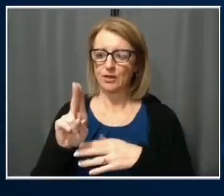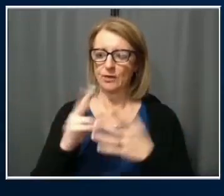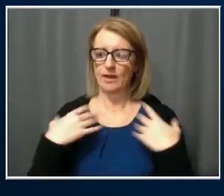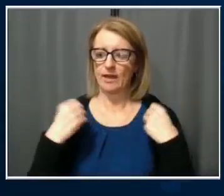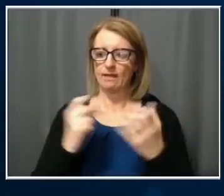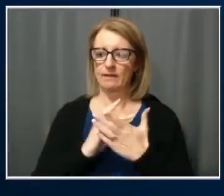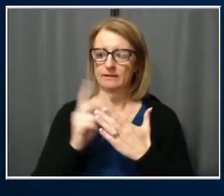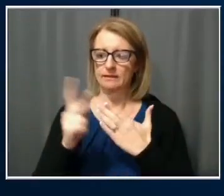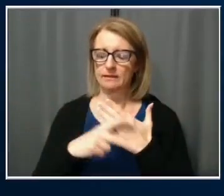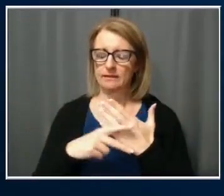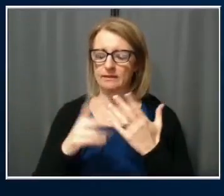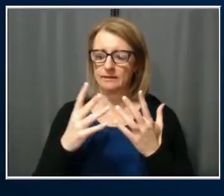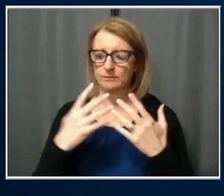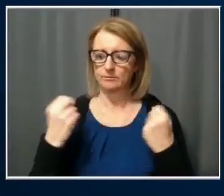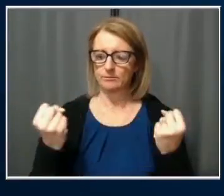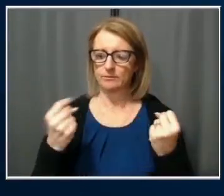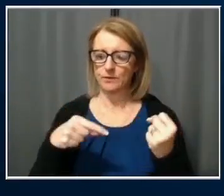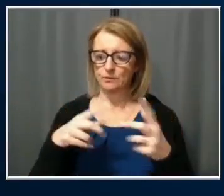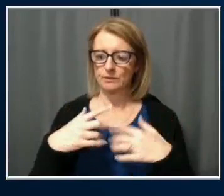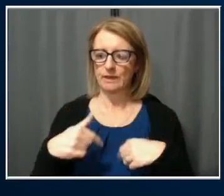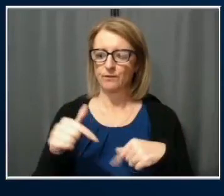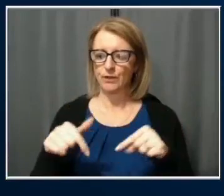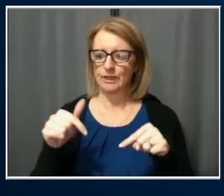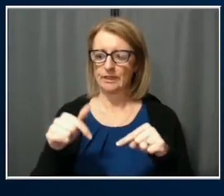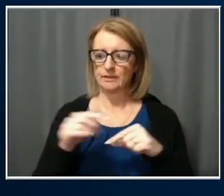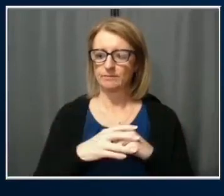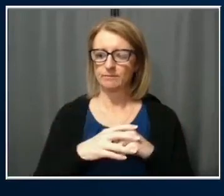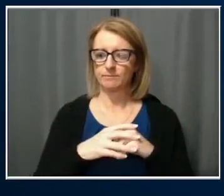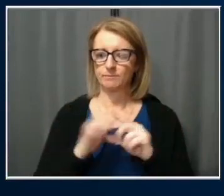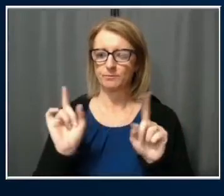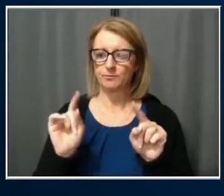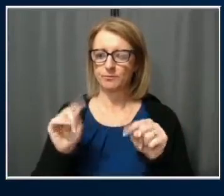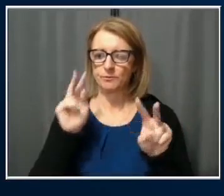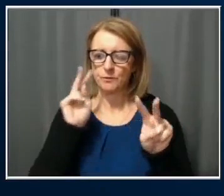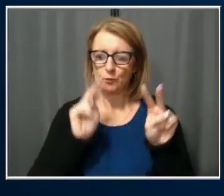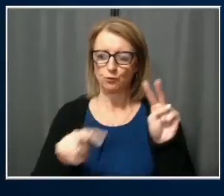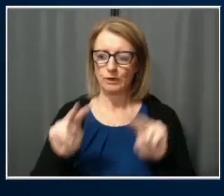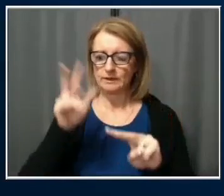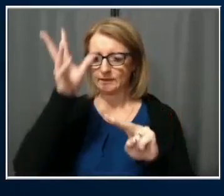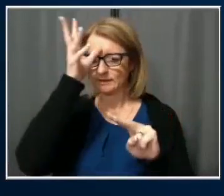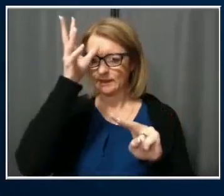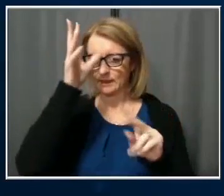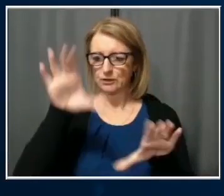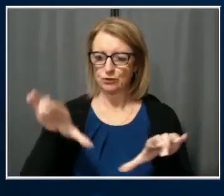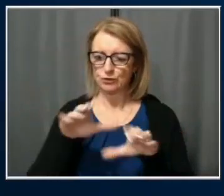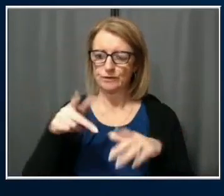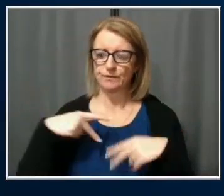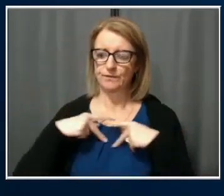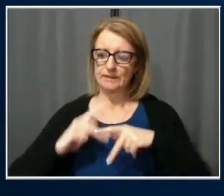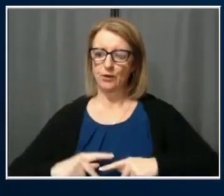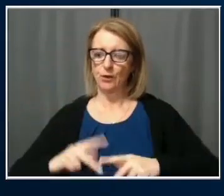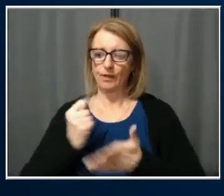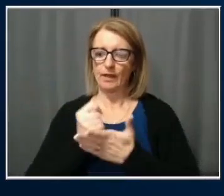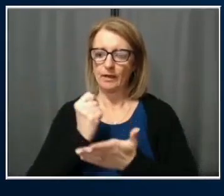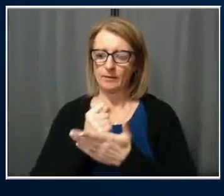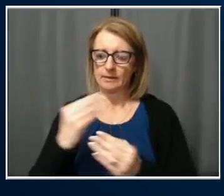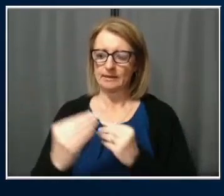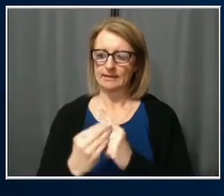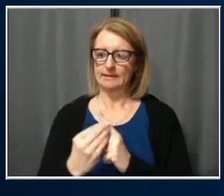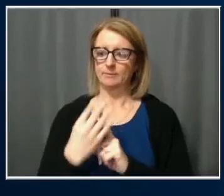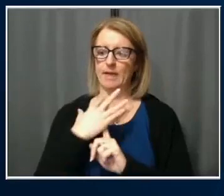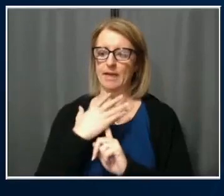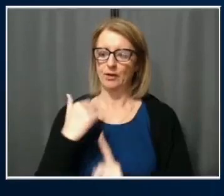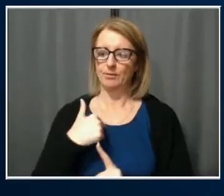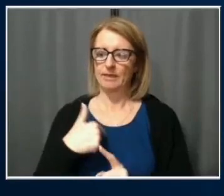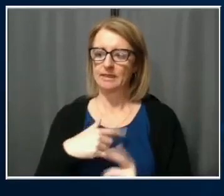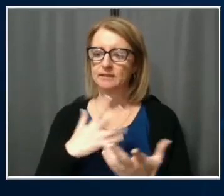recovery. And so I got to go watch him do physical therapy and do his recovery, and it inspired me. I wanted